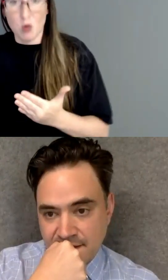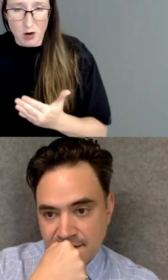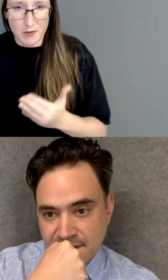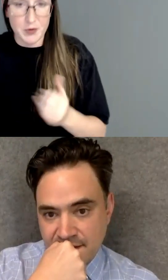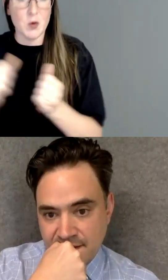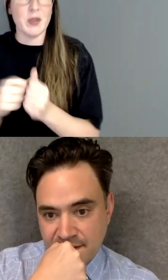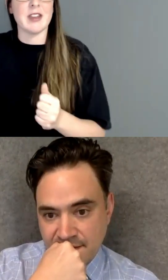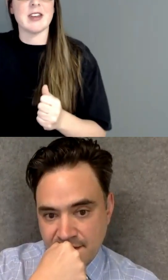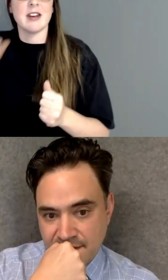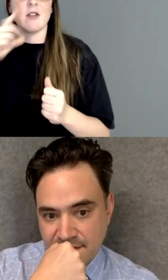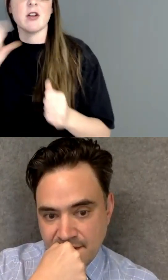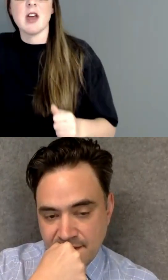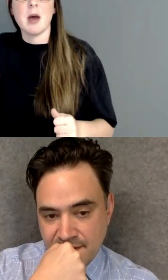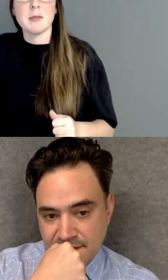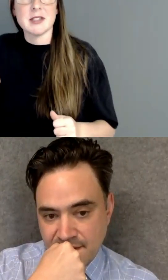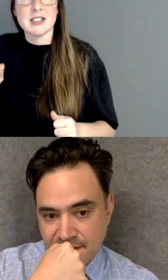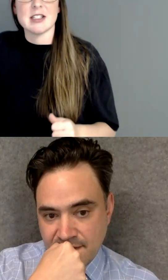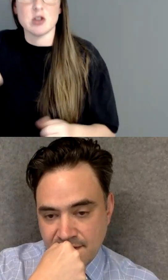the need for substance use treatment?